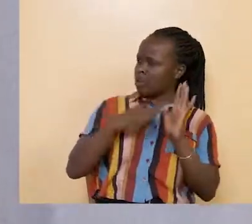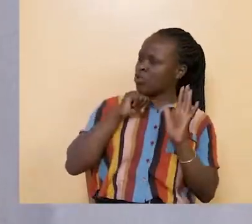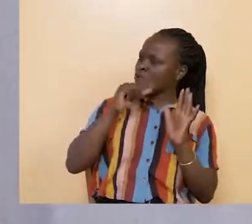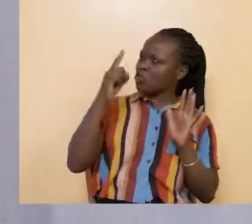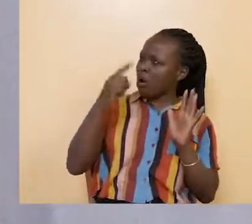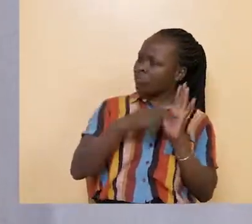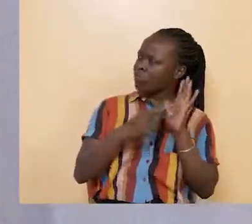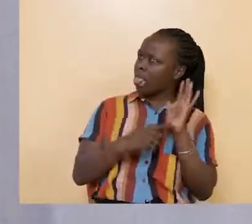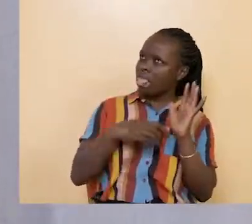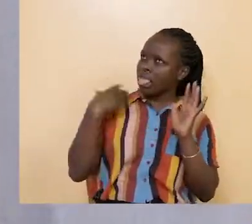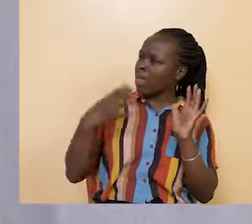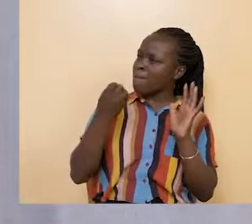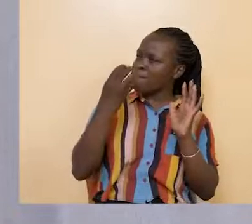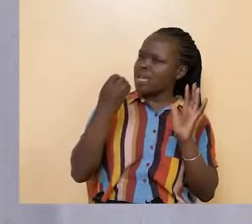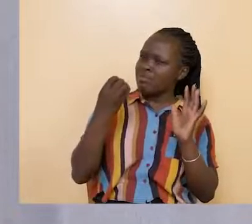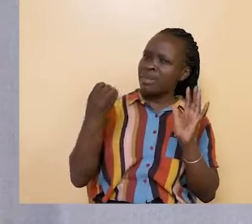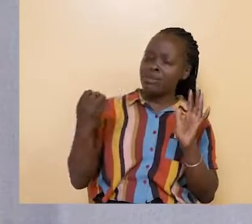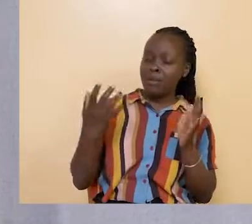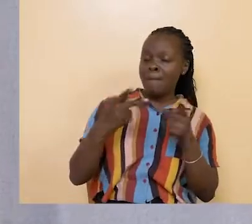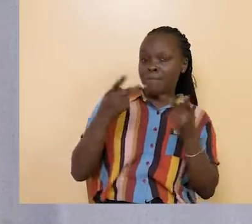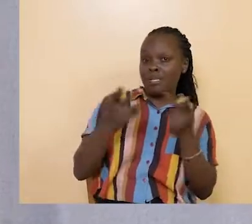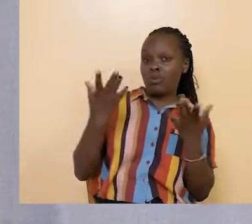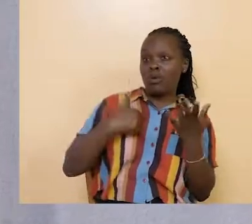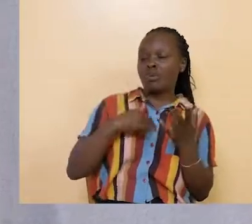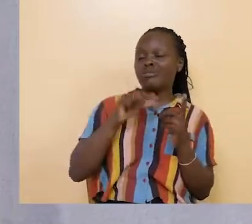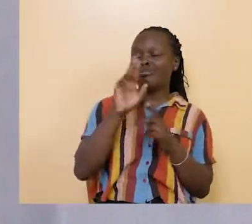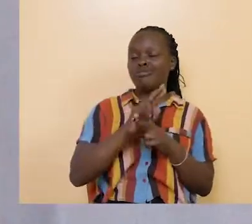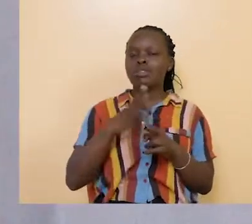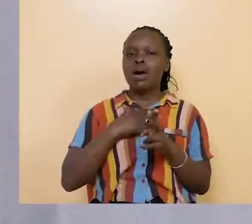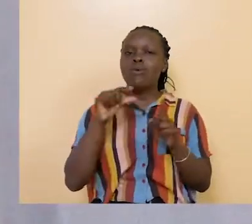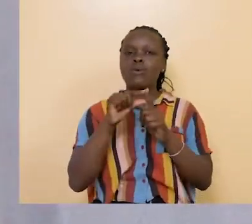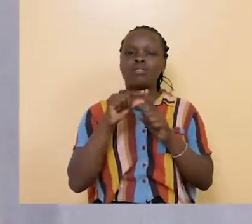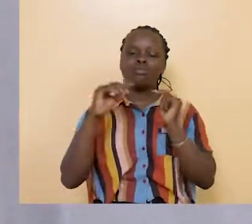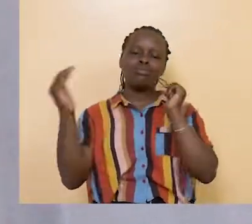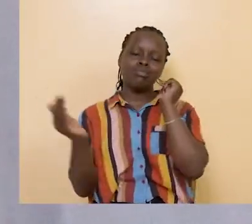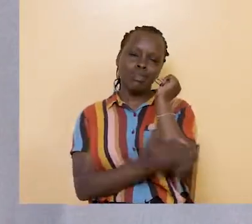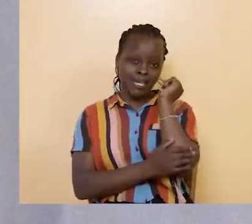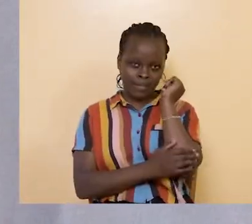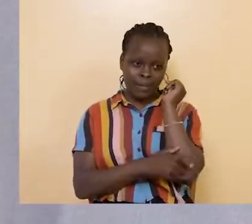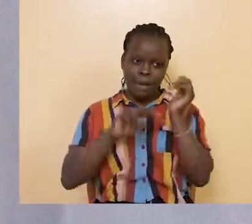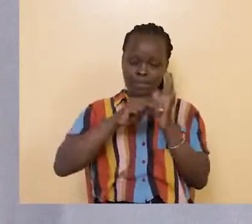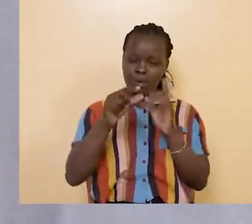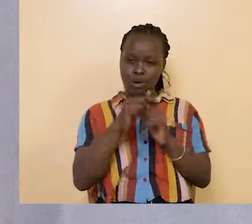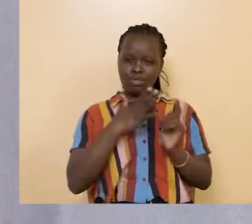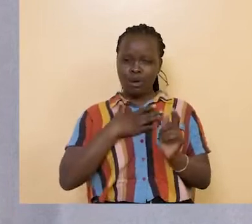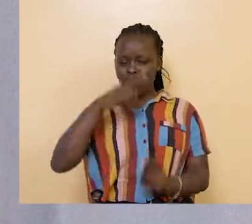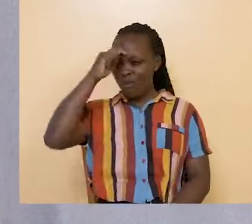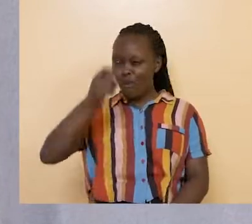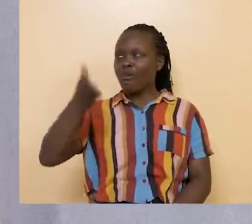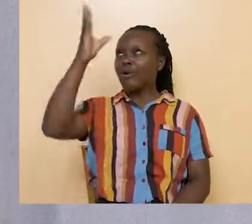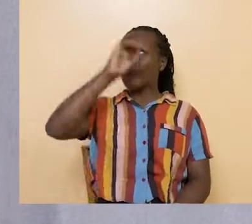two, not 10, not 20, many times where our words have not been honoring to God.